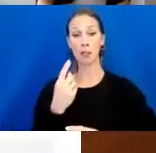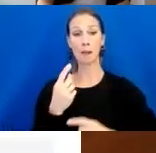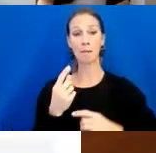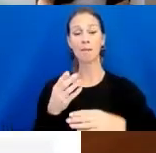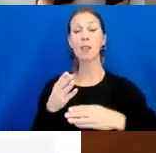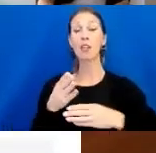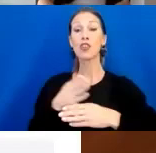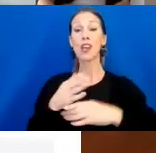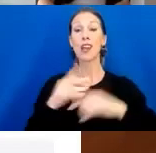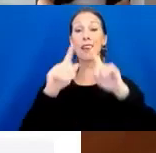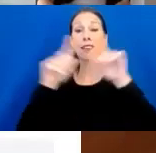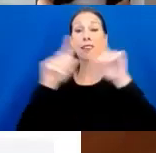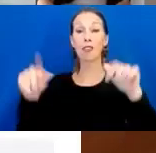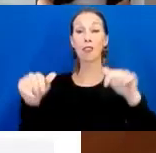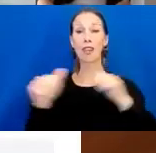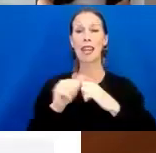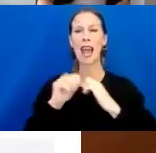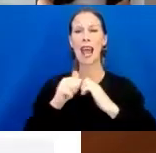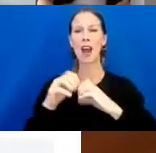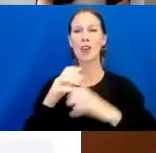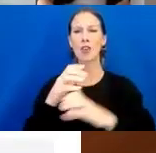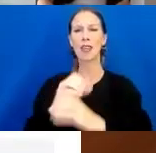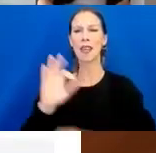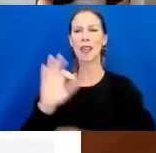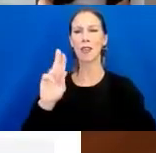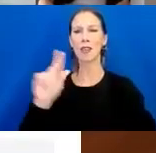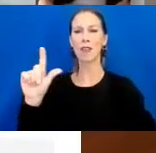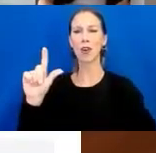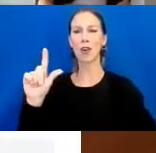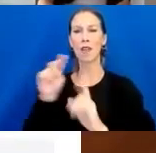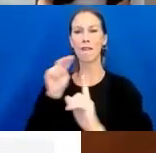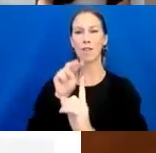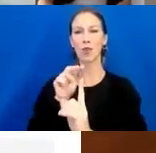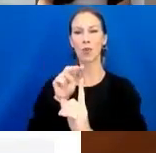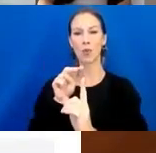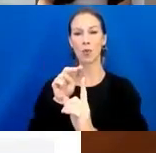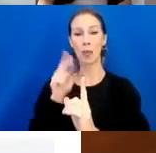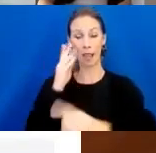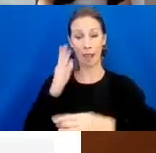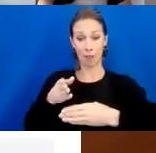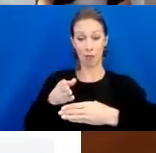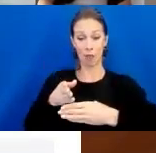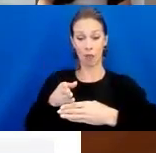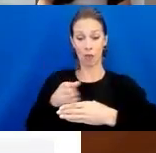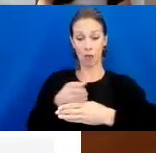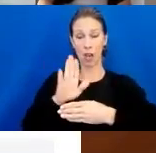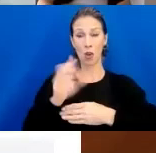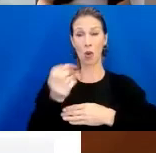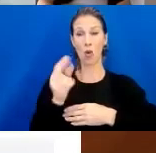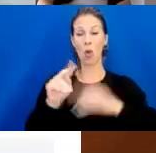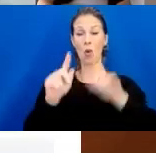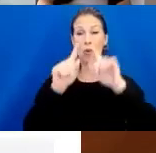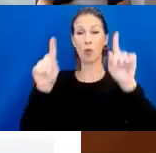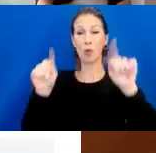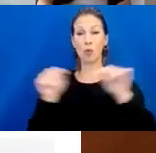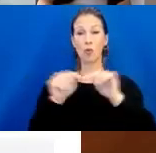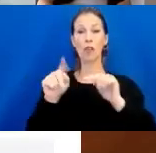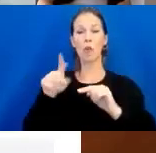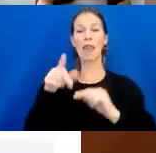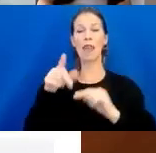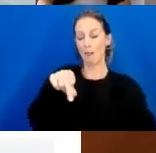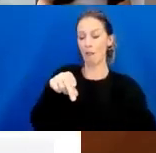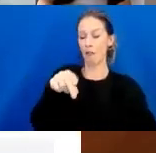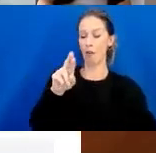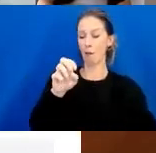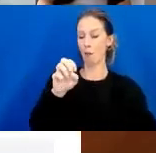get a full view there. As Rachel mentioned, when you're sharing your own screen, you will just have a preview in the browser right here.